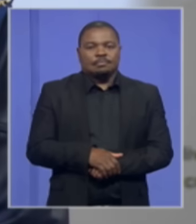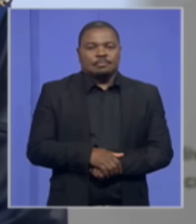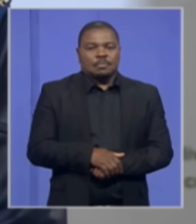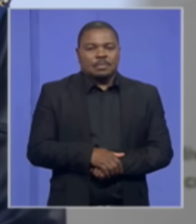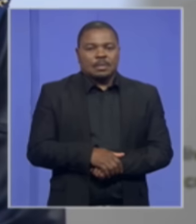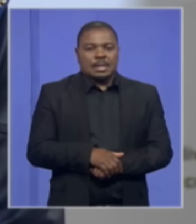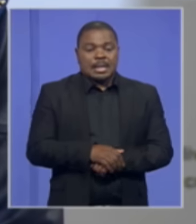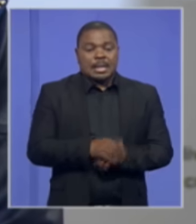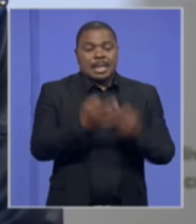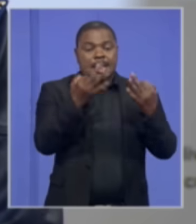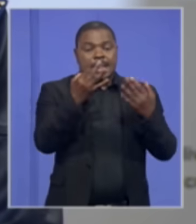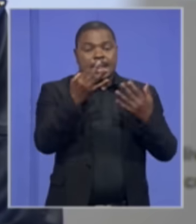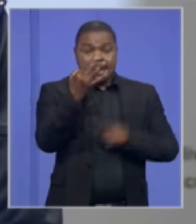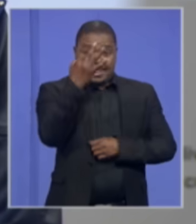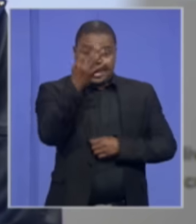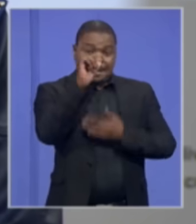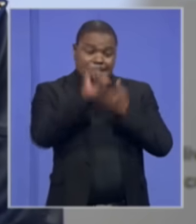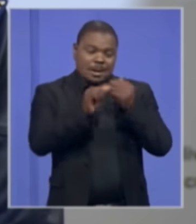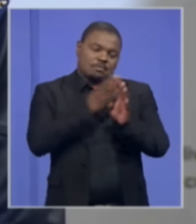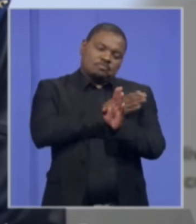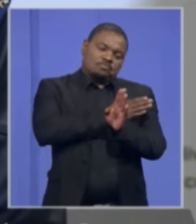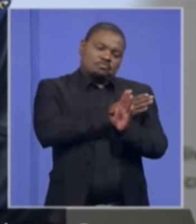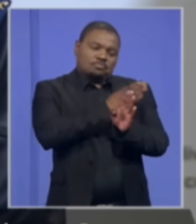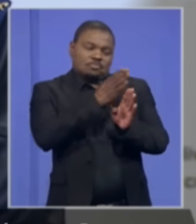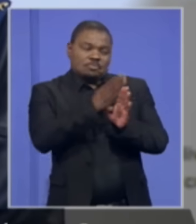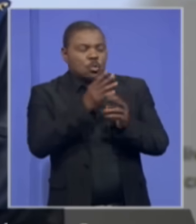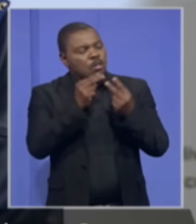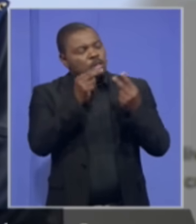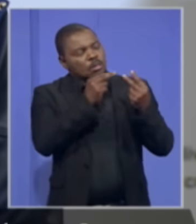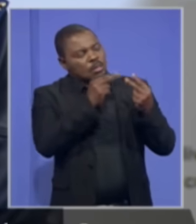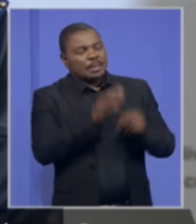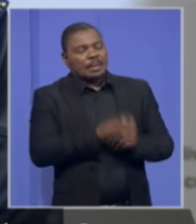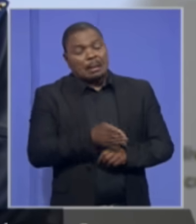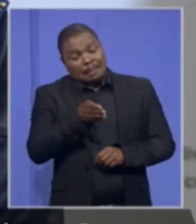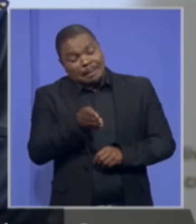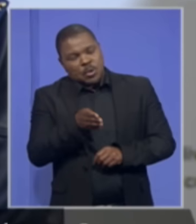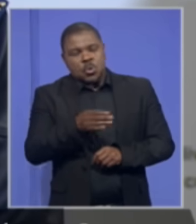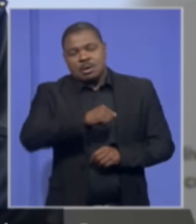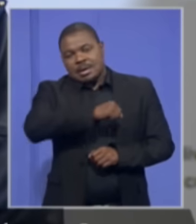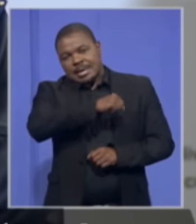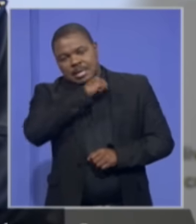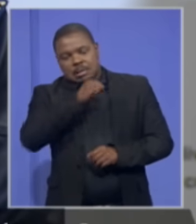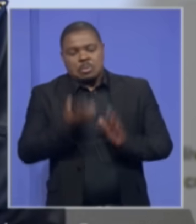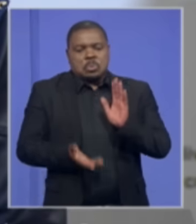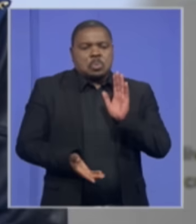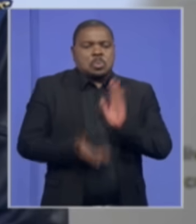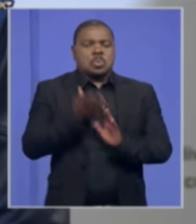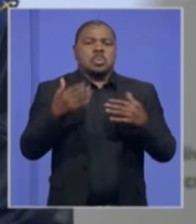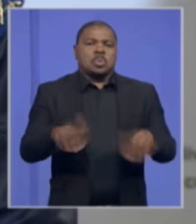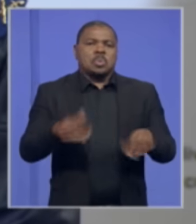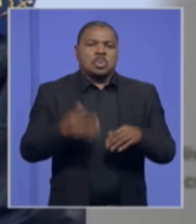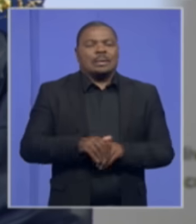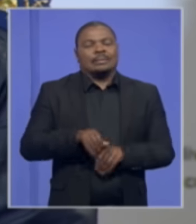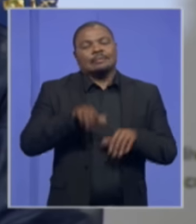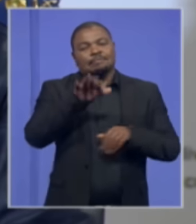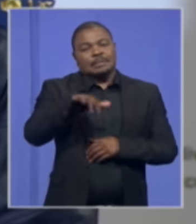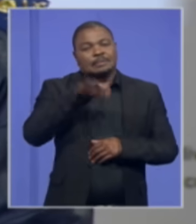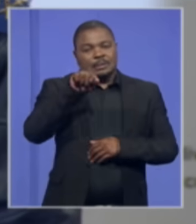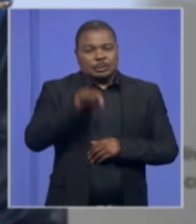For the 3 months under review, we recorded an increase of kidnapping by 15.8%.